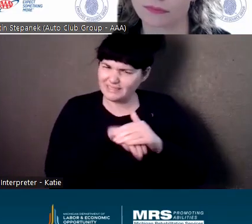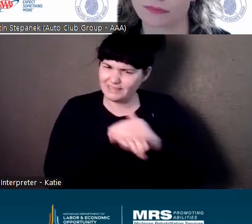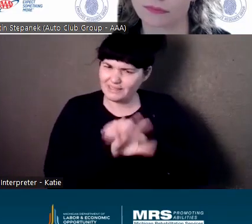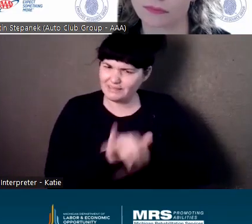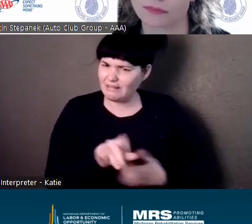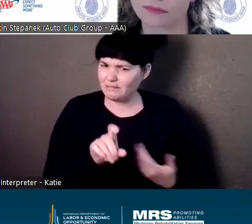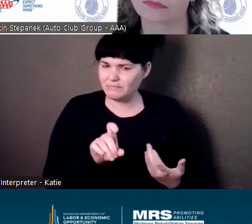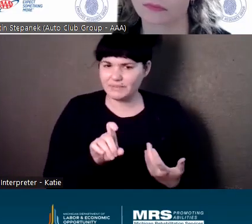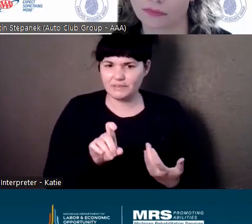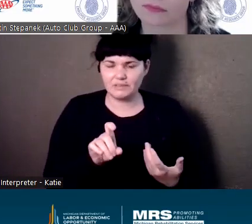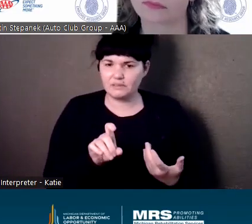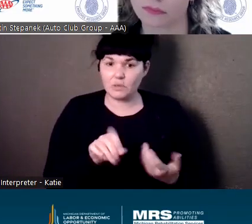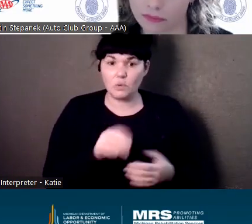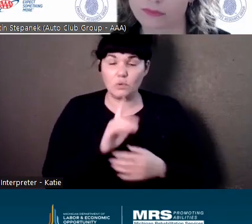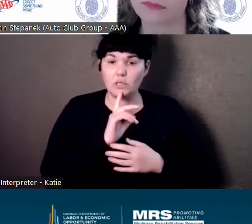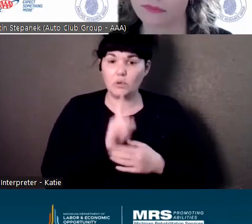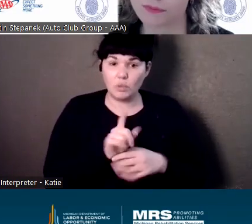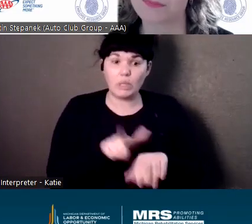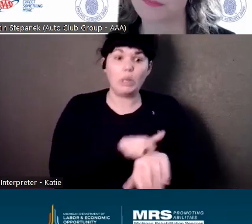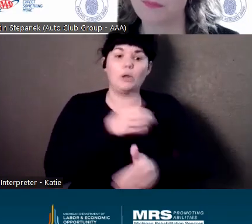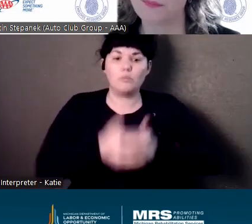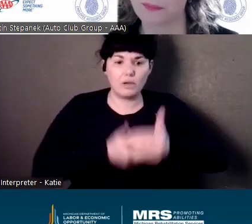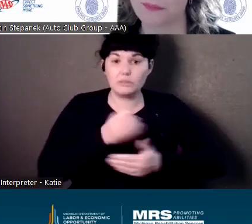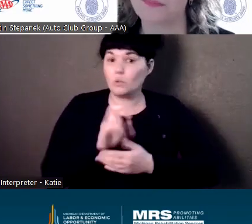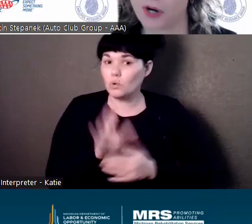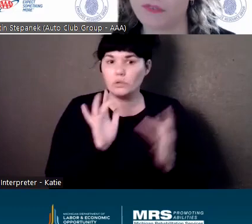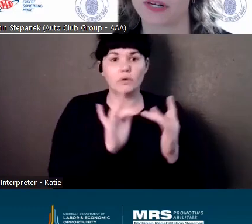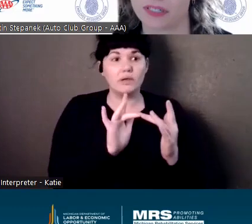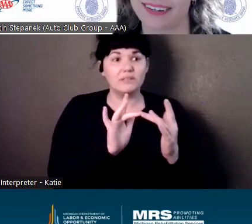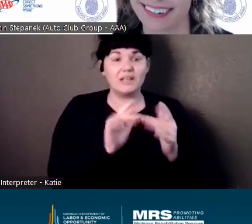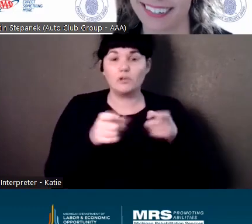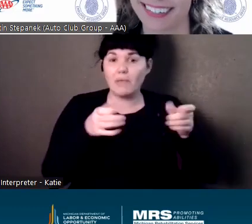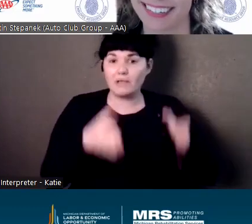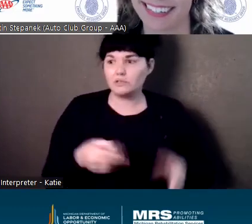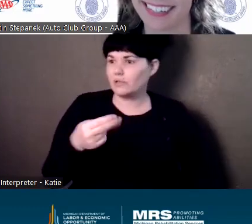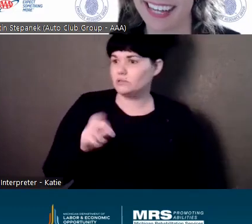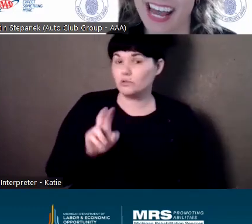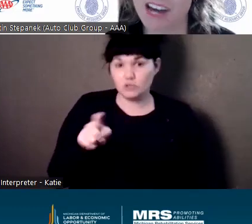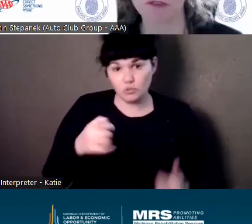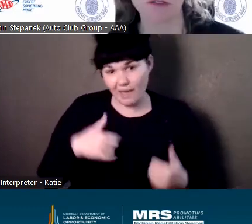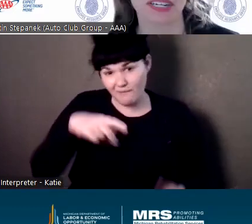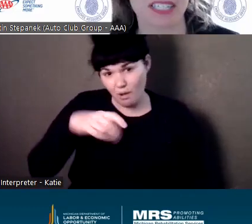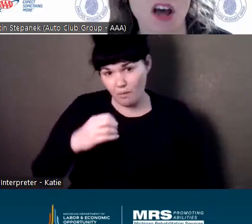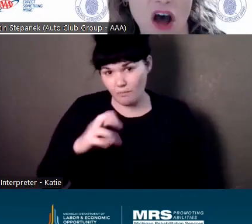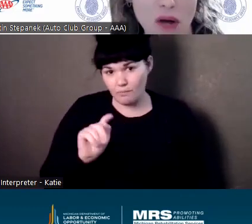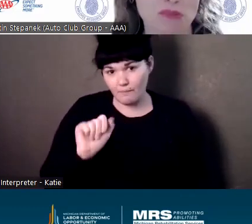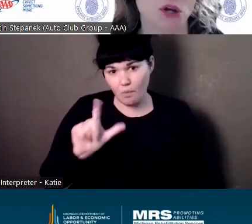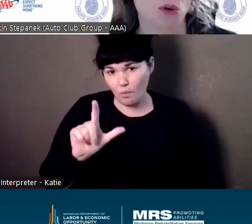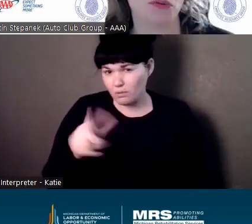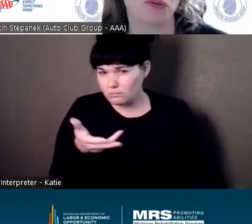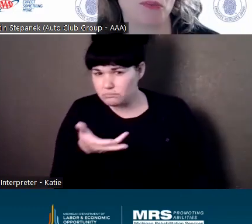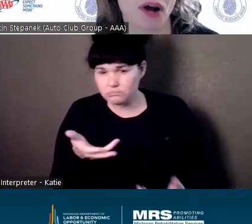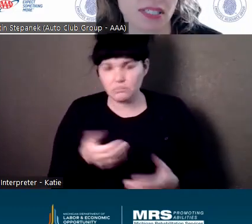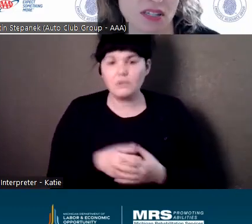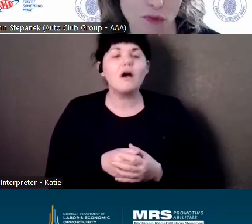extensive process? Do you just go to your manager? Do you go to HR? Do you use a portal? Because everyone does things differently. Yeah, perfect.